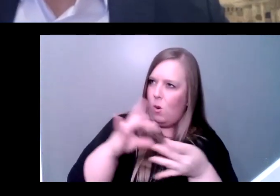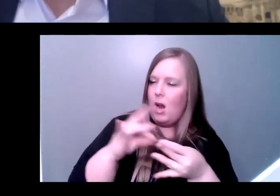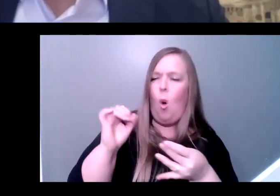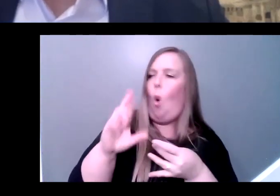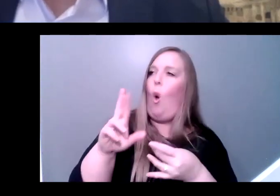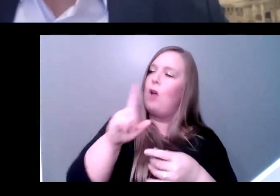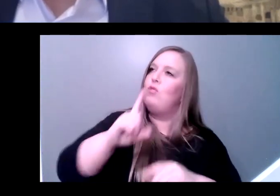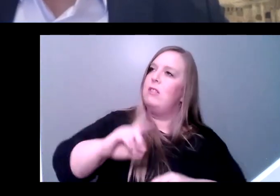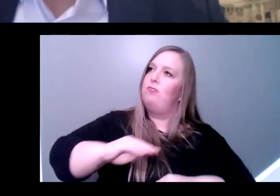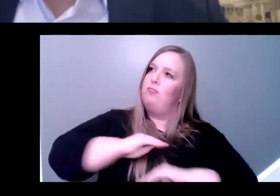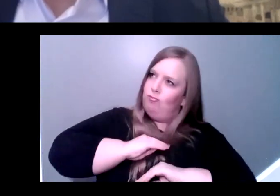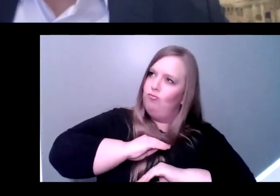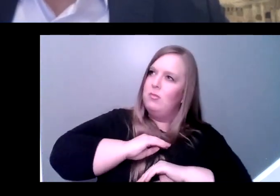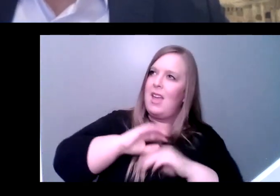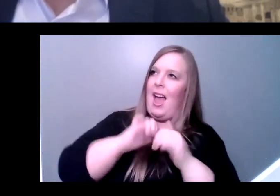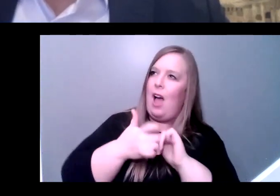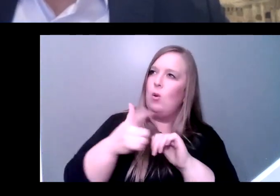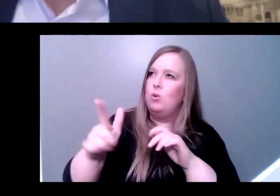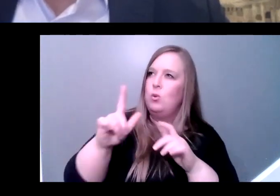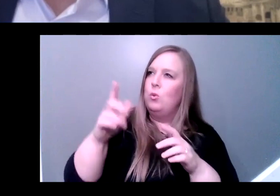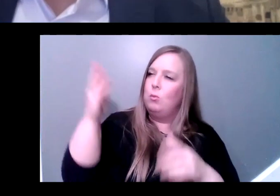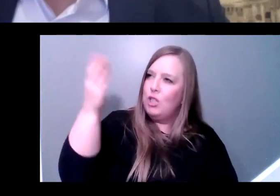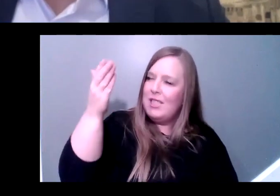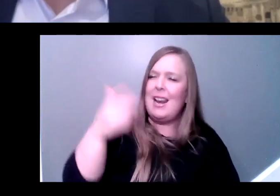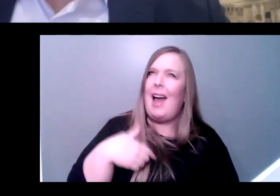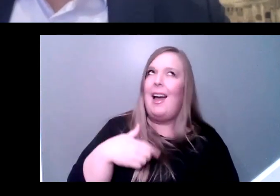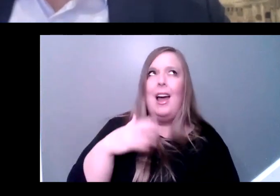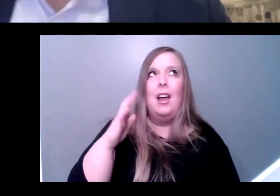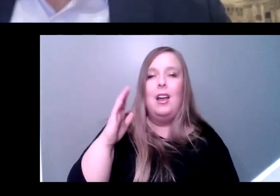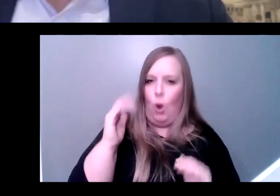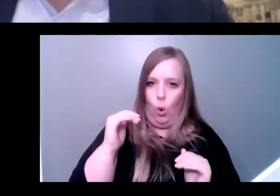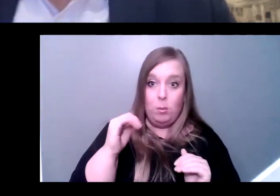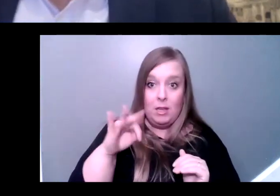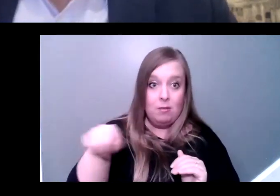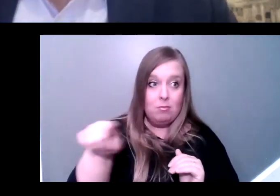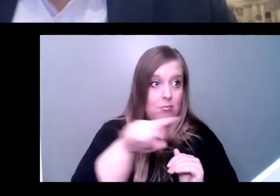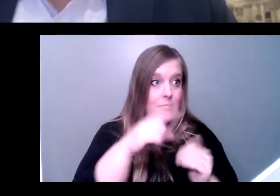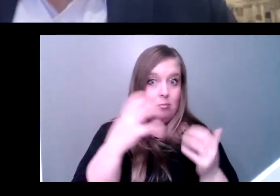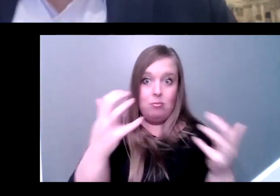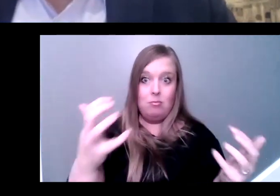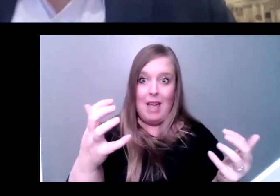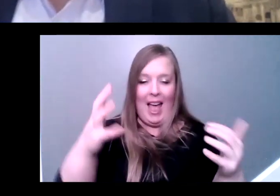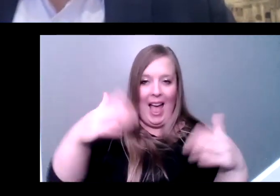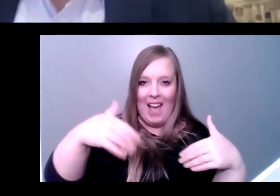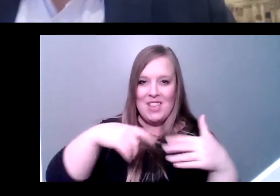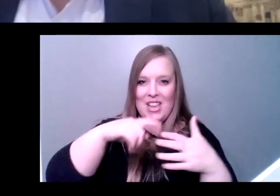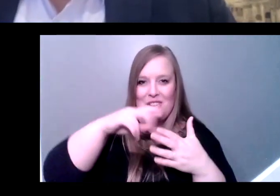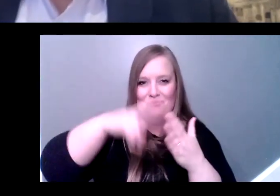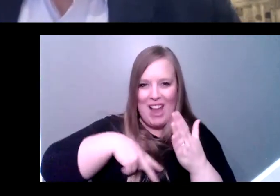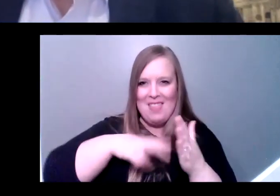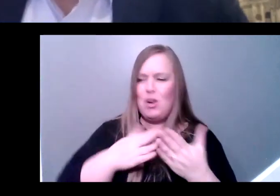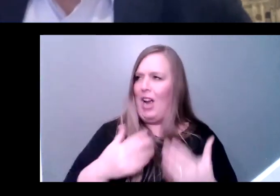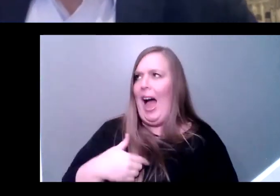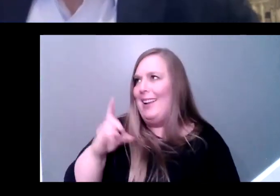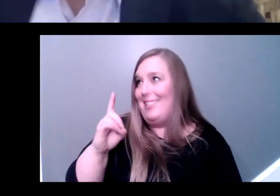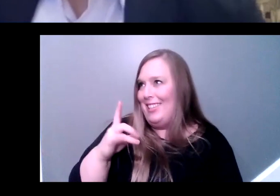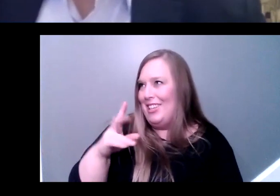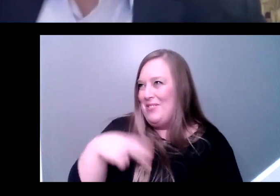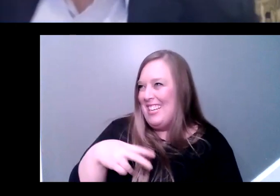fiction, and when I promote it, I say it is a truth-based fiction. Mm-hmm. To be honest and frank, I